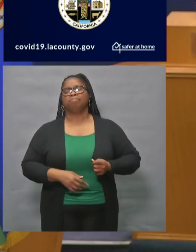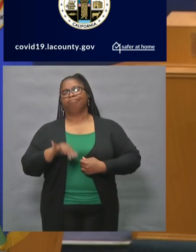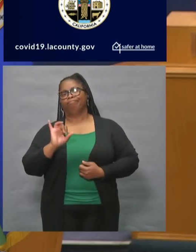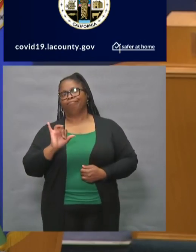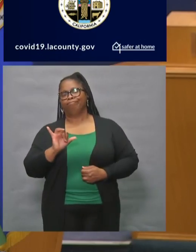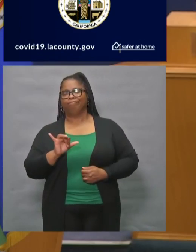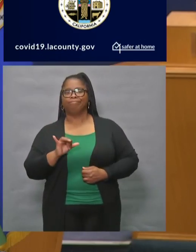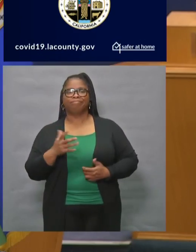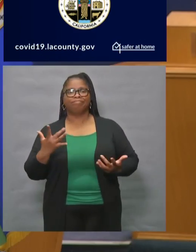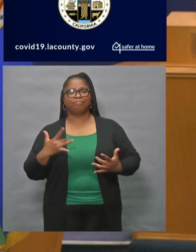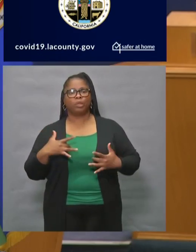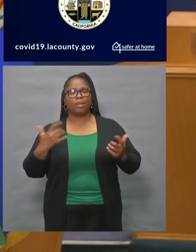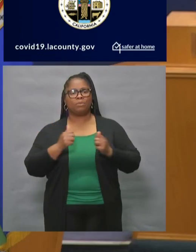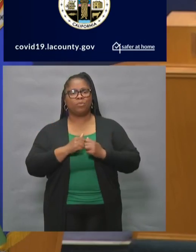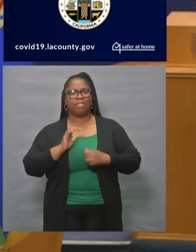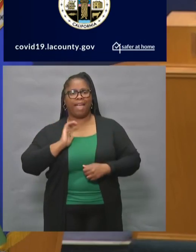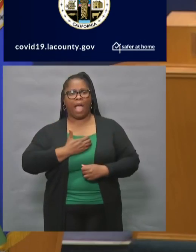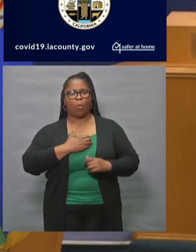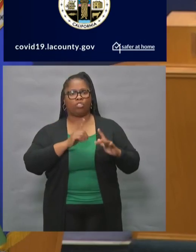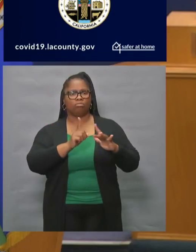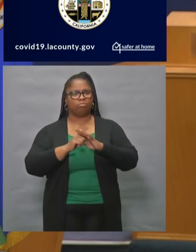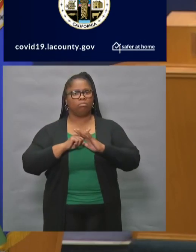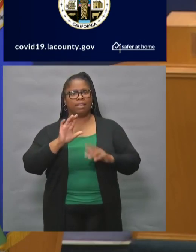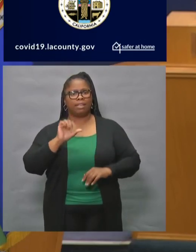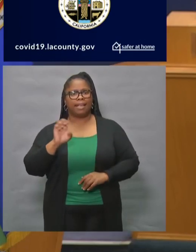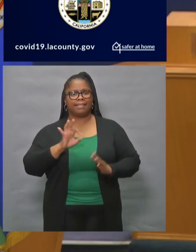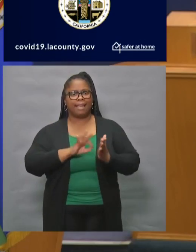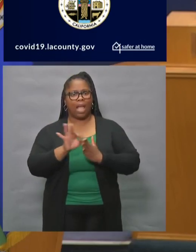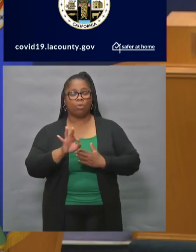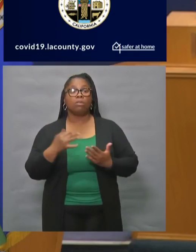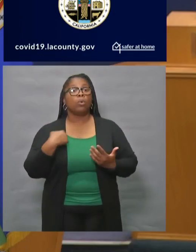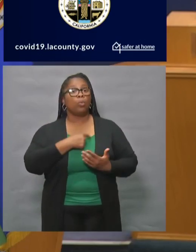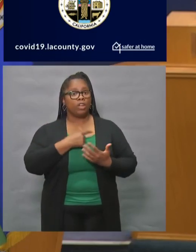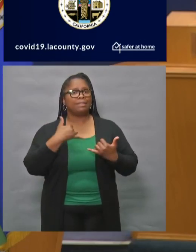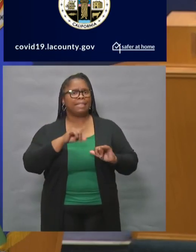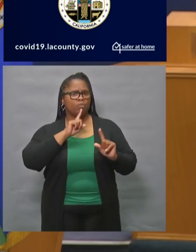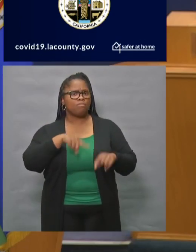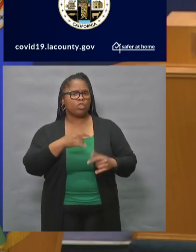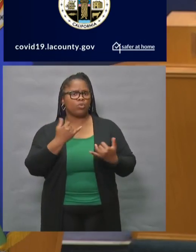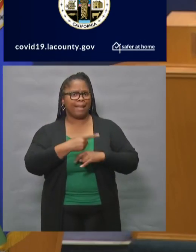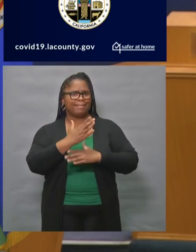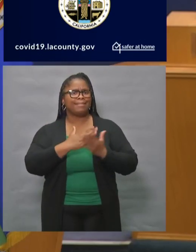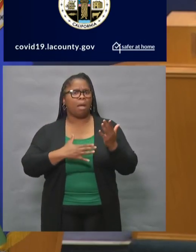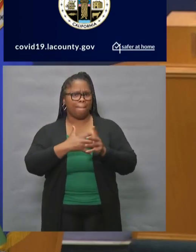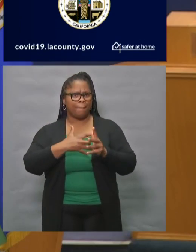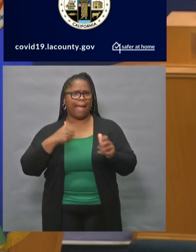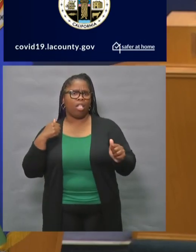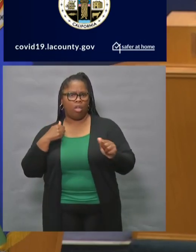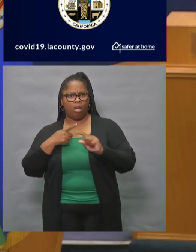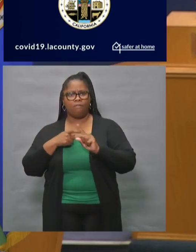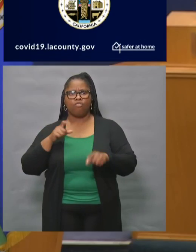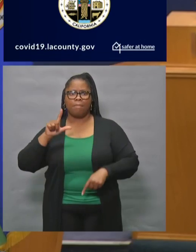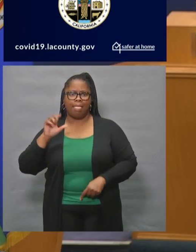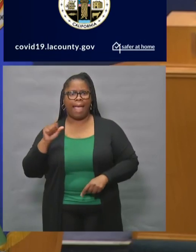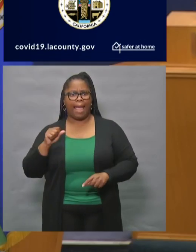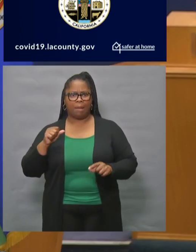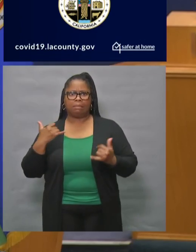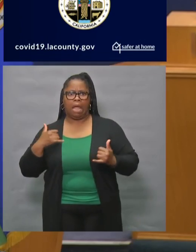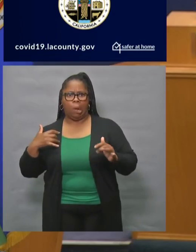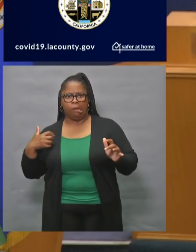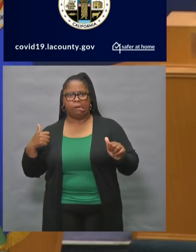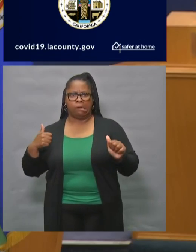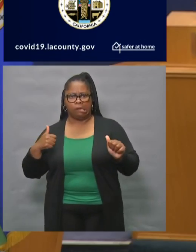what was happening with our case count. So we still are reporting today some backlog of labs. That's going to continue for the next